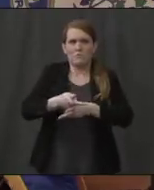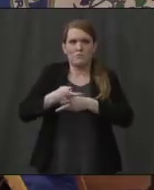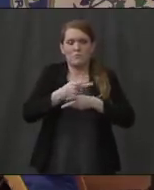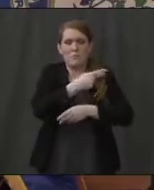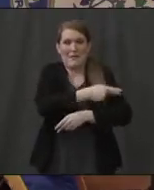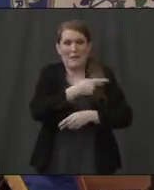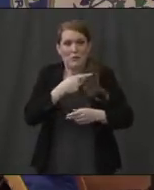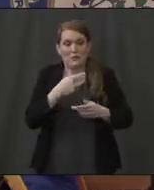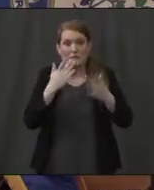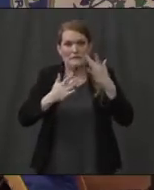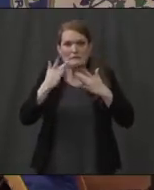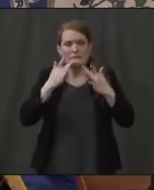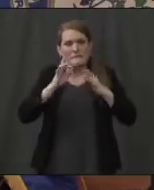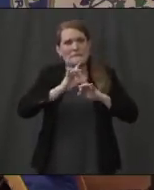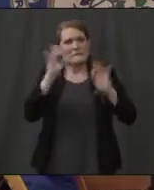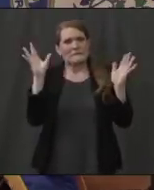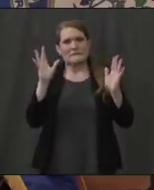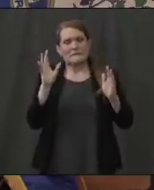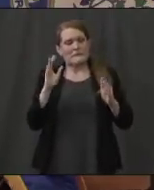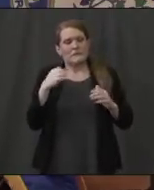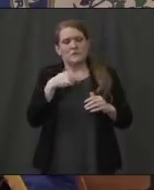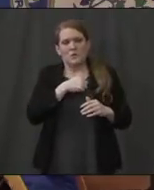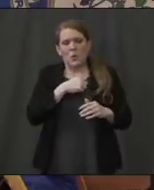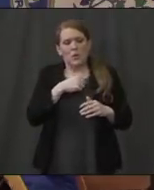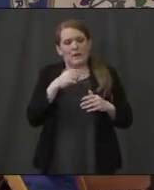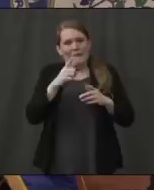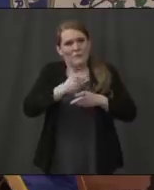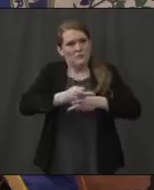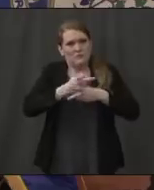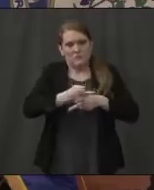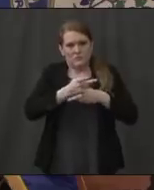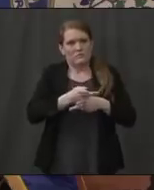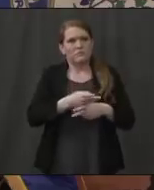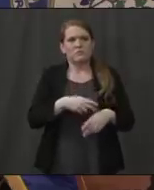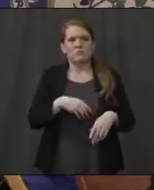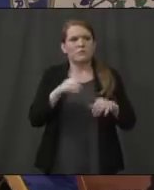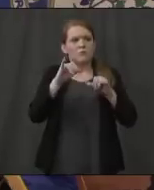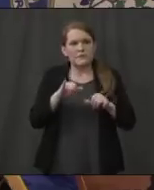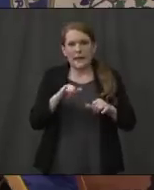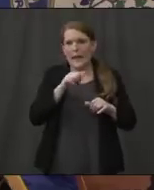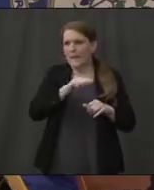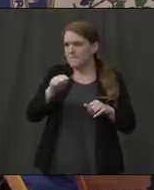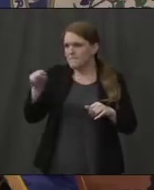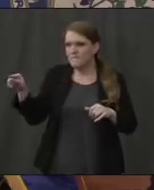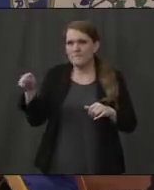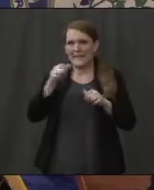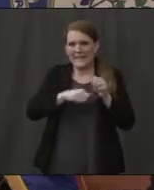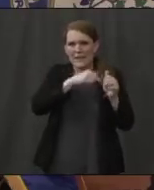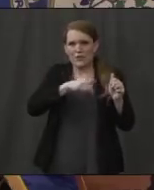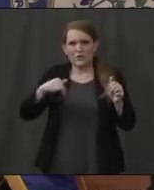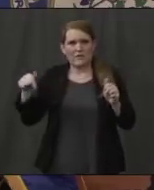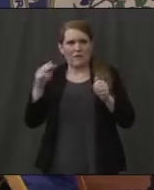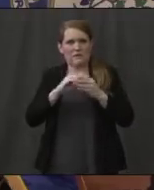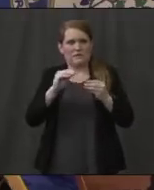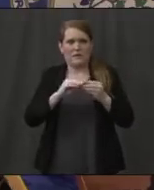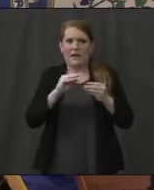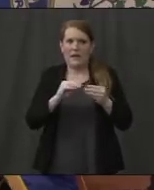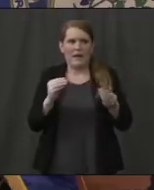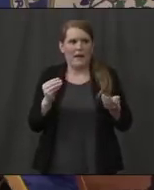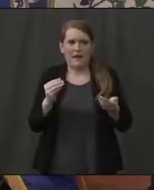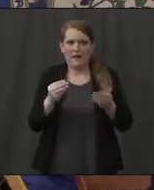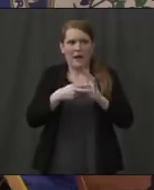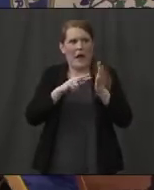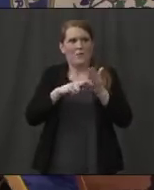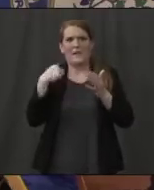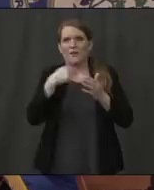So just as Jeff and John and Jennifer said, all of us are going. I never knew I had so many friends who know people